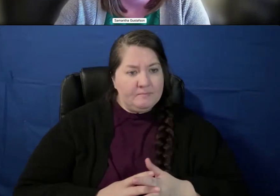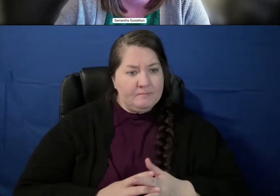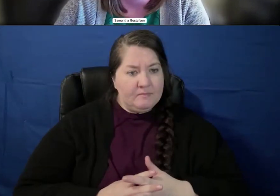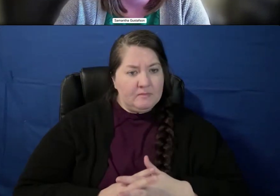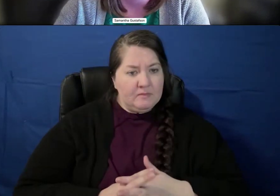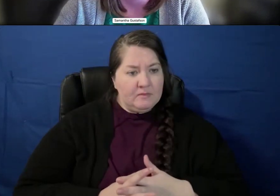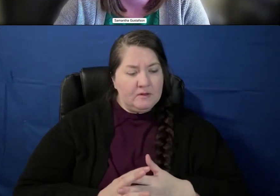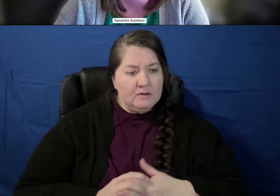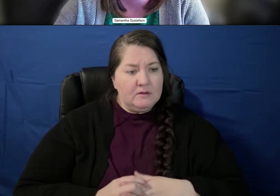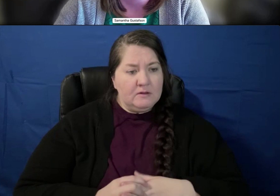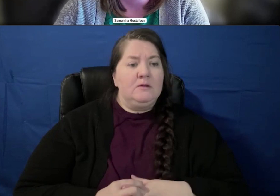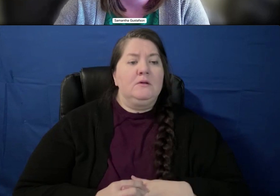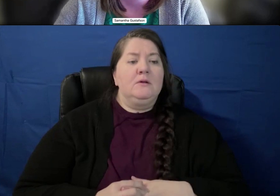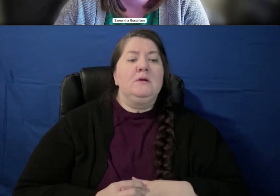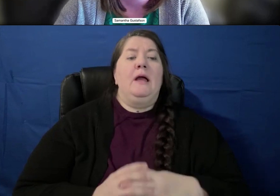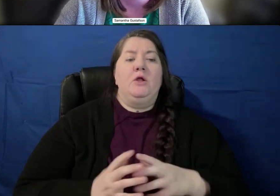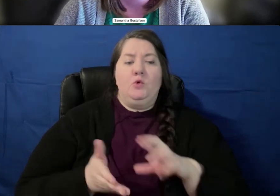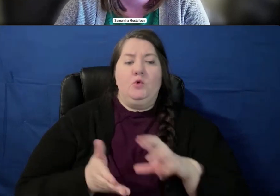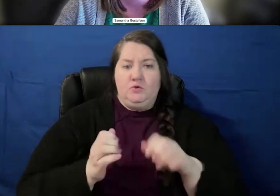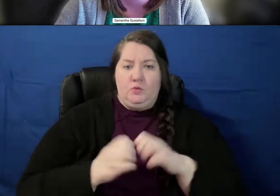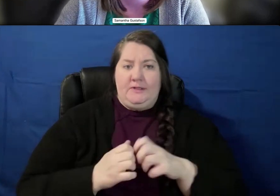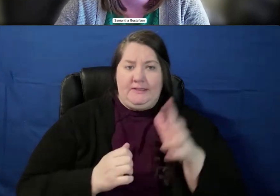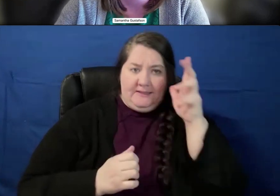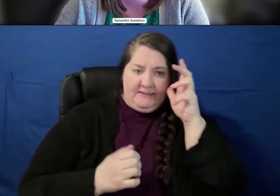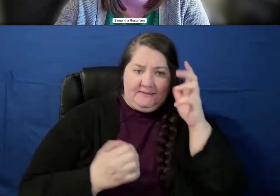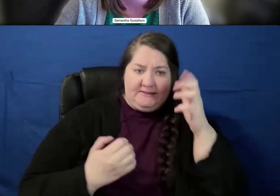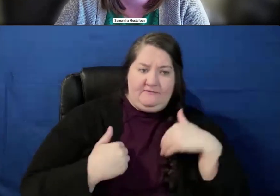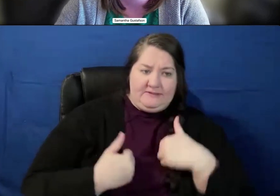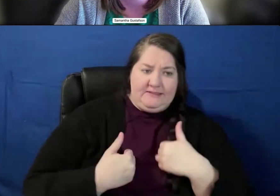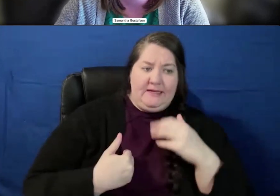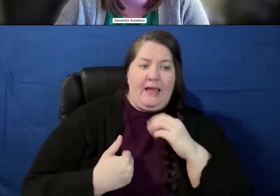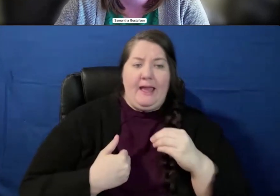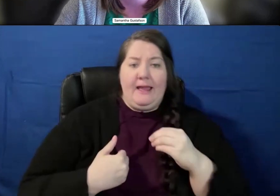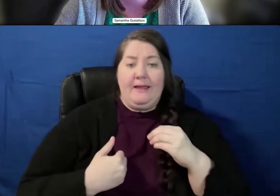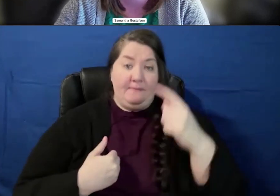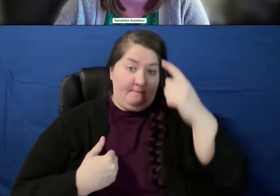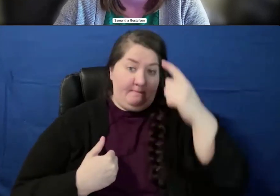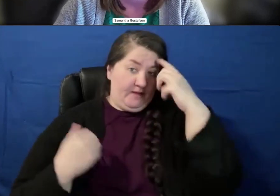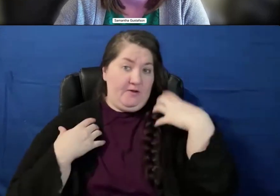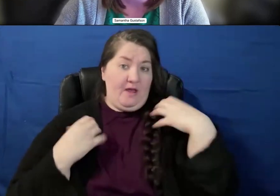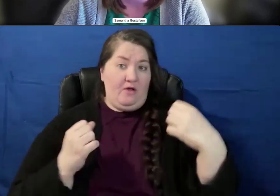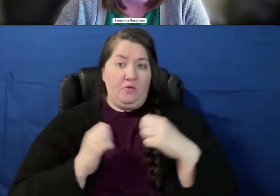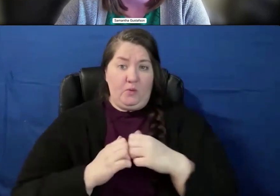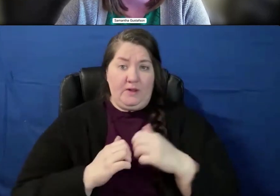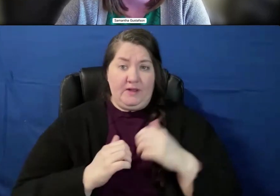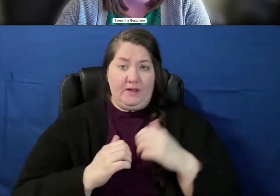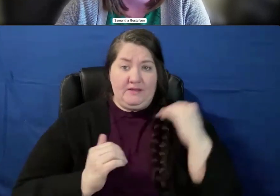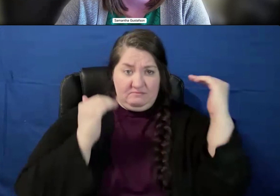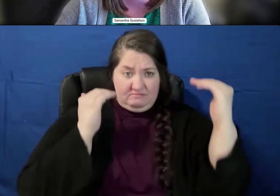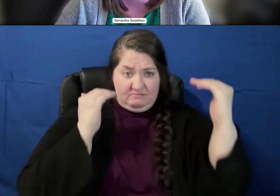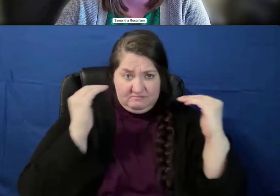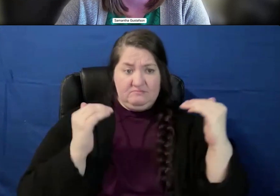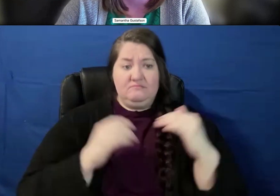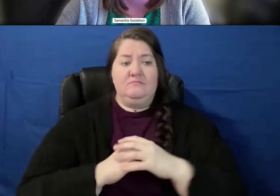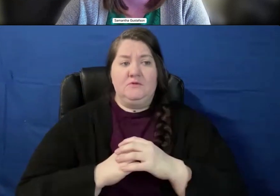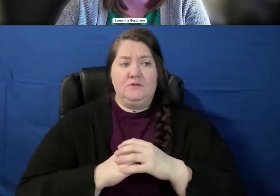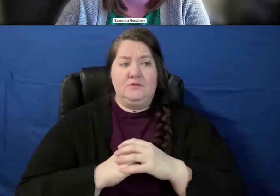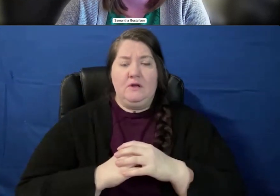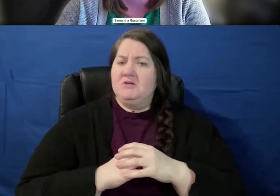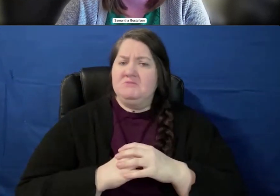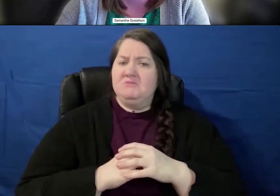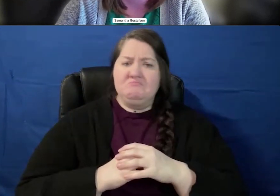Am I aware of any research in terms of listening effort and mental health in adolescents, or listening fatigue and mental health? I am